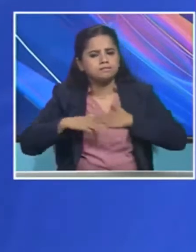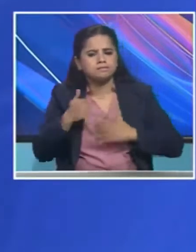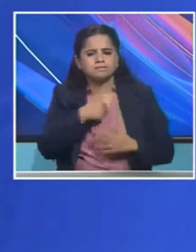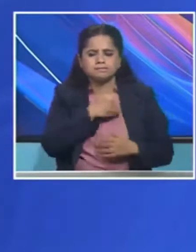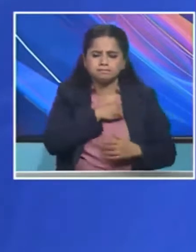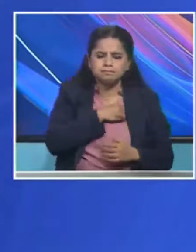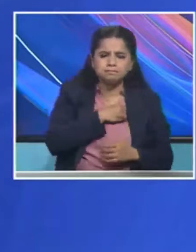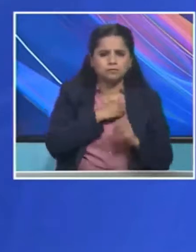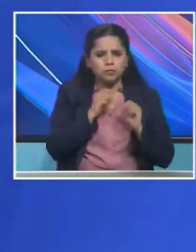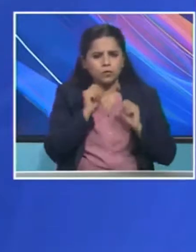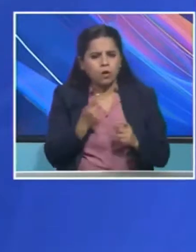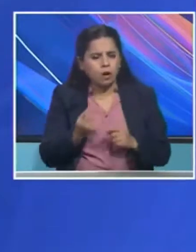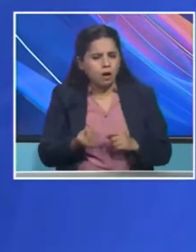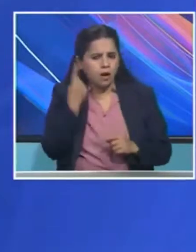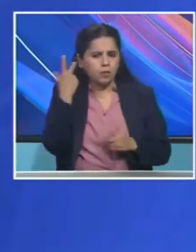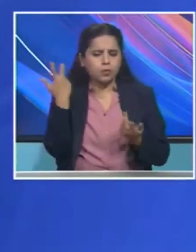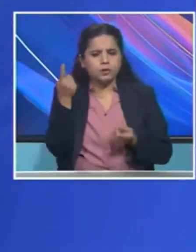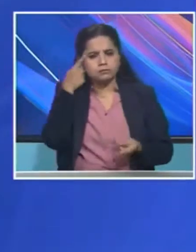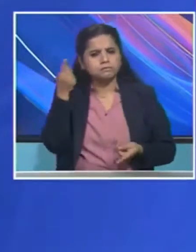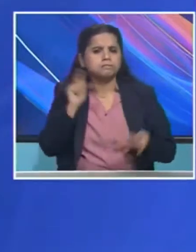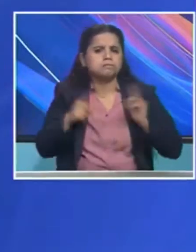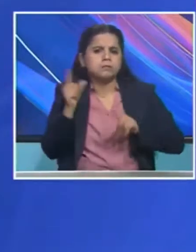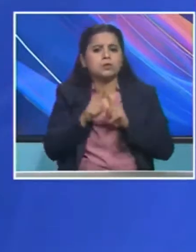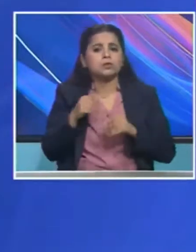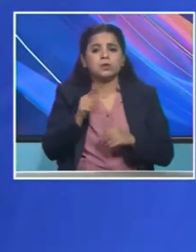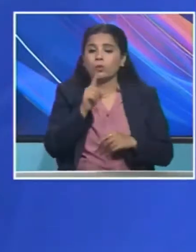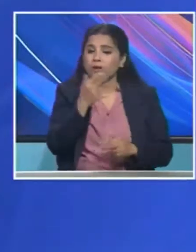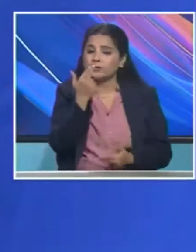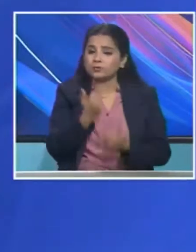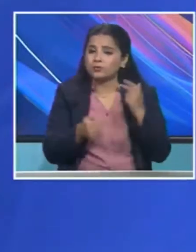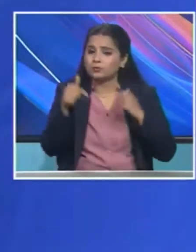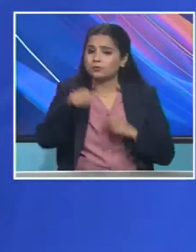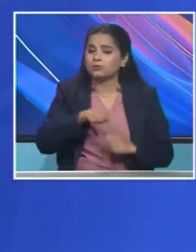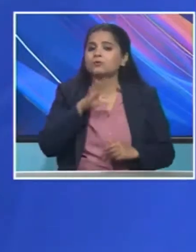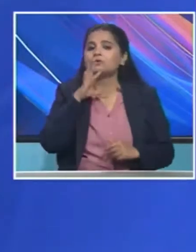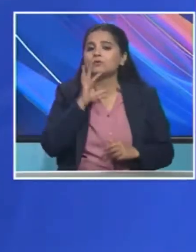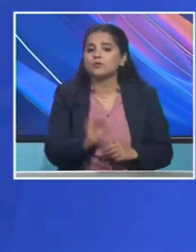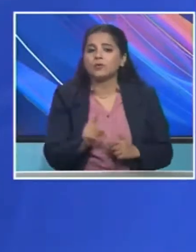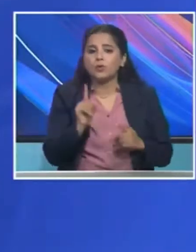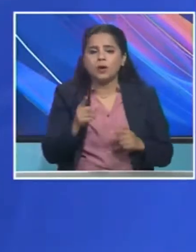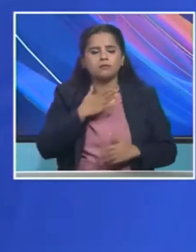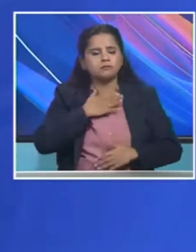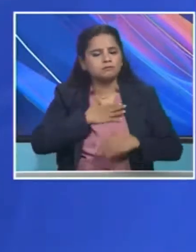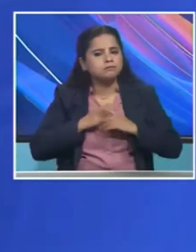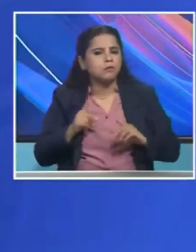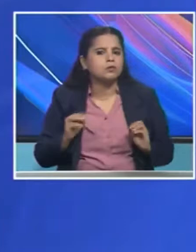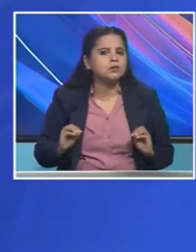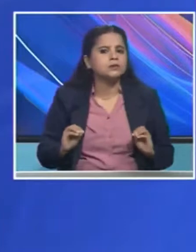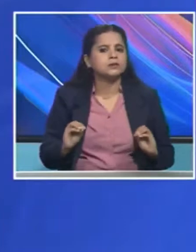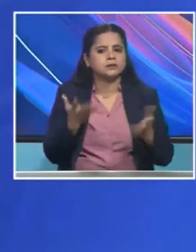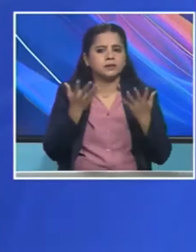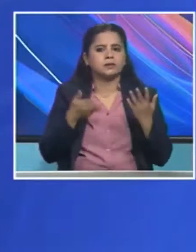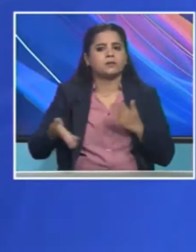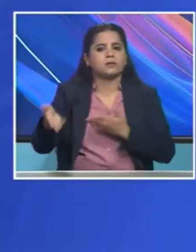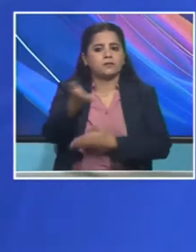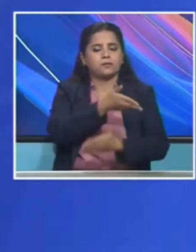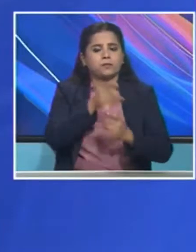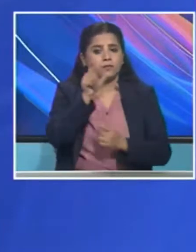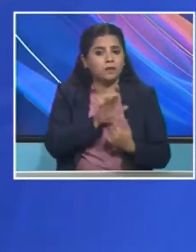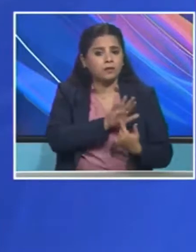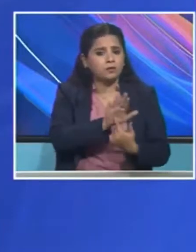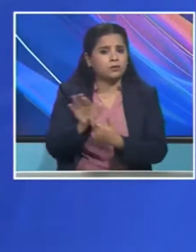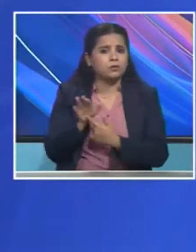toil, and pragmatism. And one such story today, one with humble beginnings as a village headman's daughter